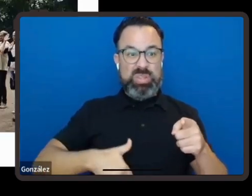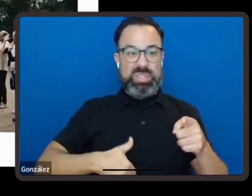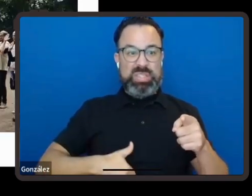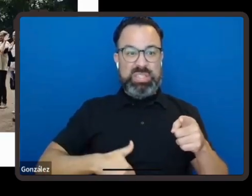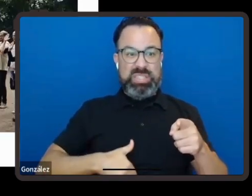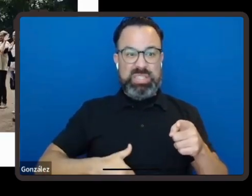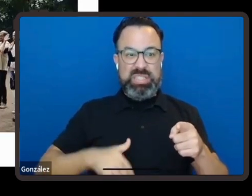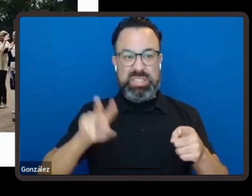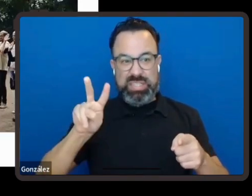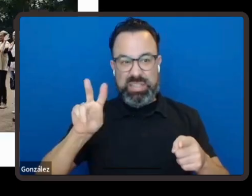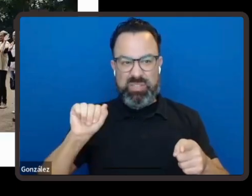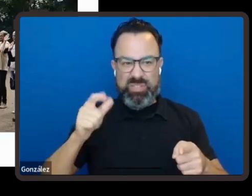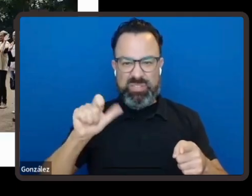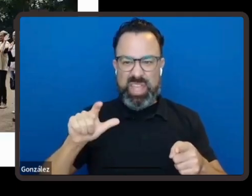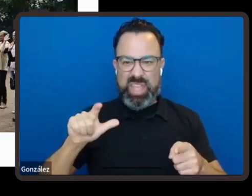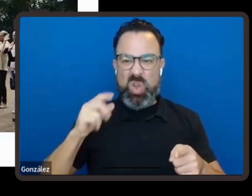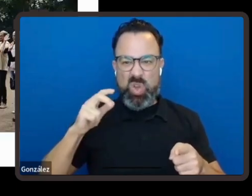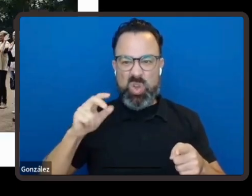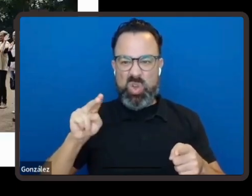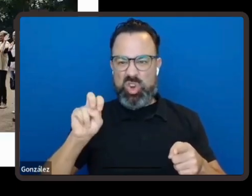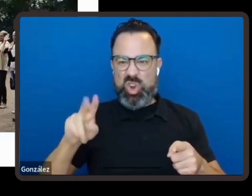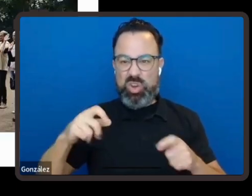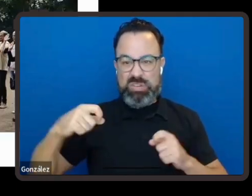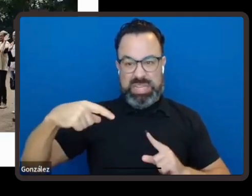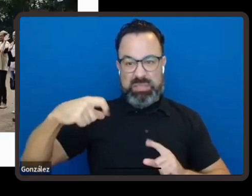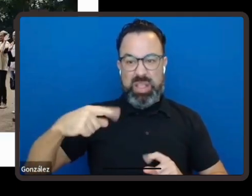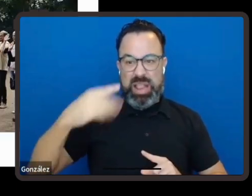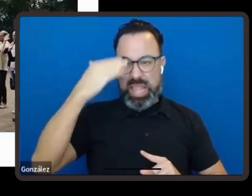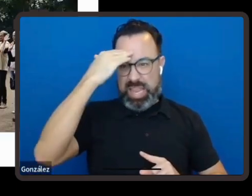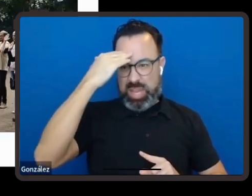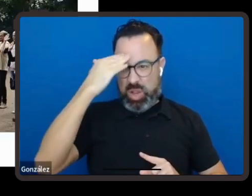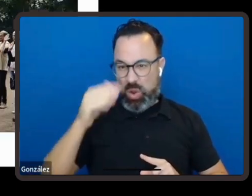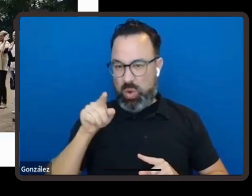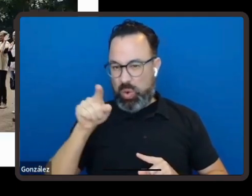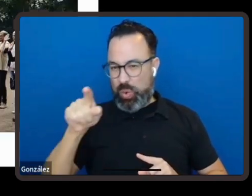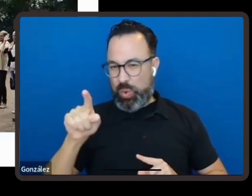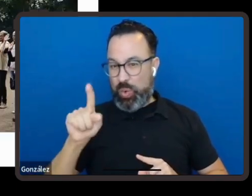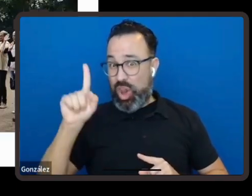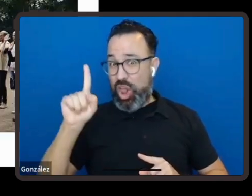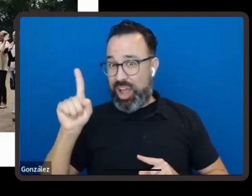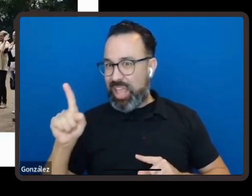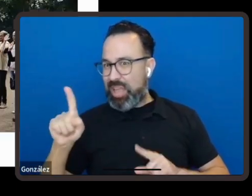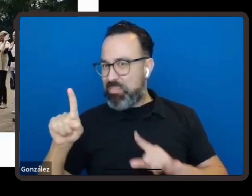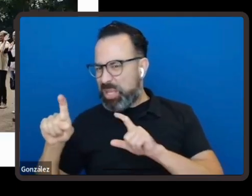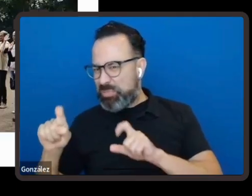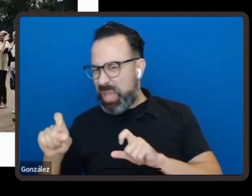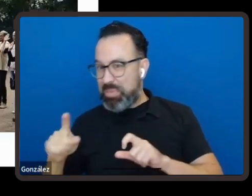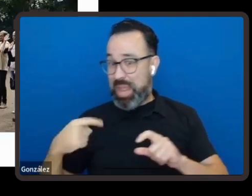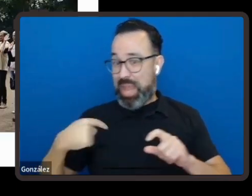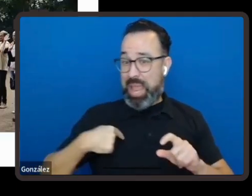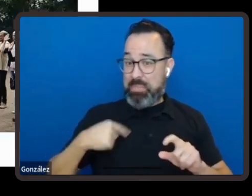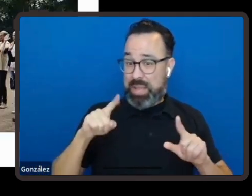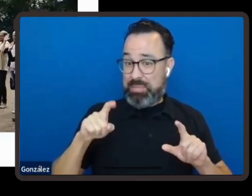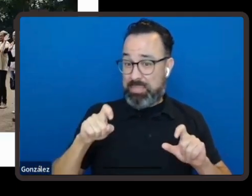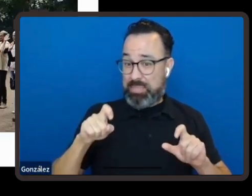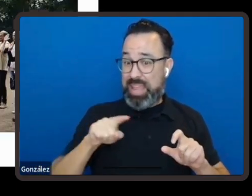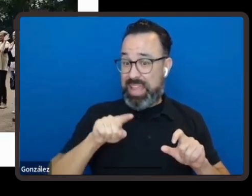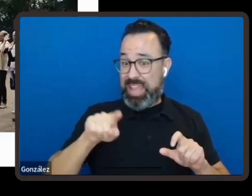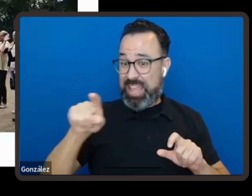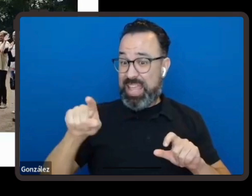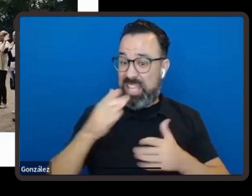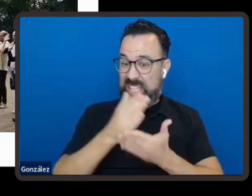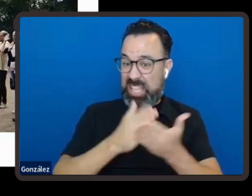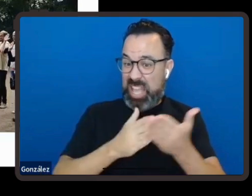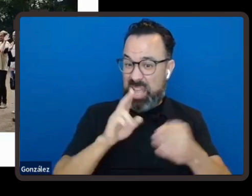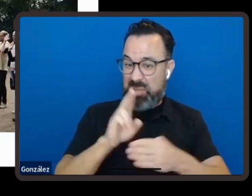which I know Claudia's been experimenting with. I've been experimenting with. Her son used it. We